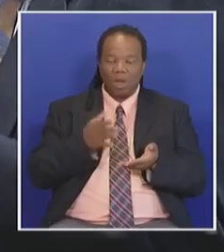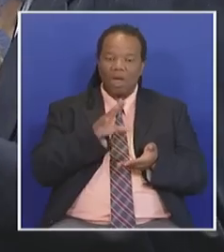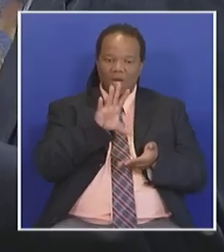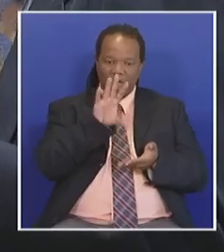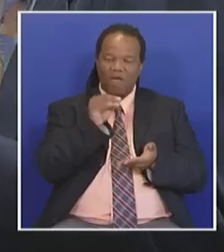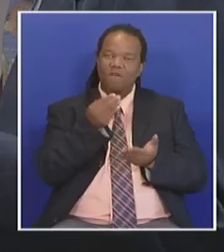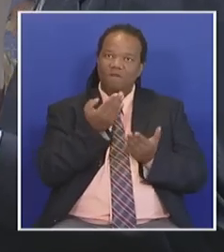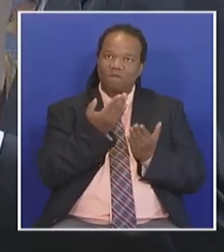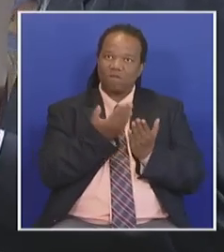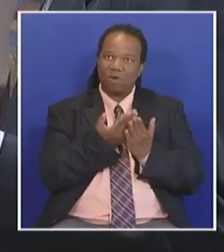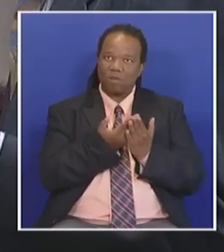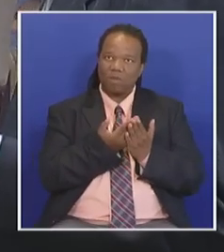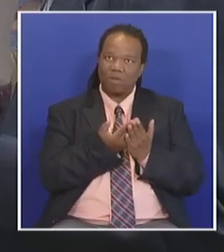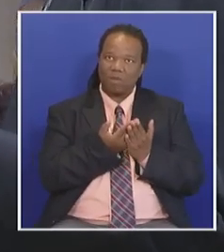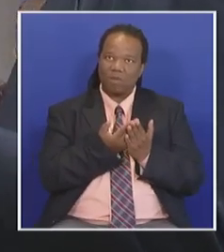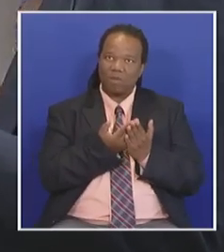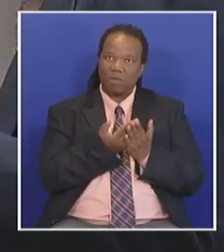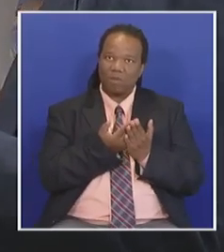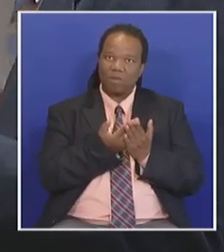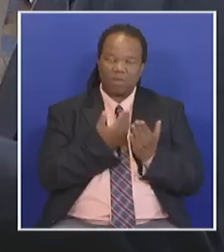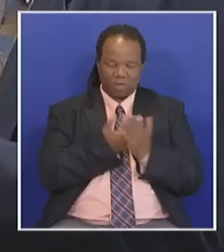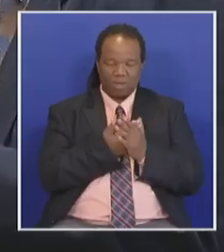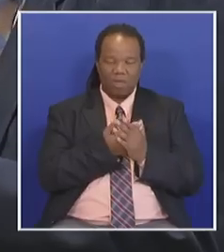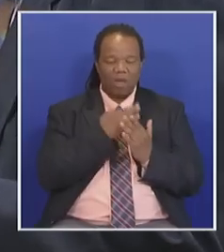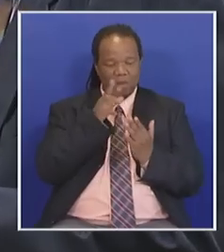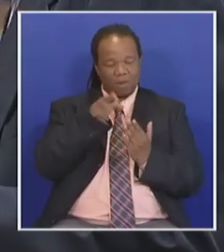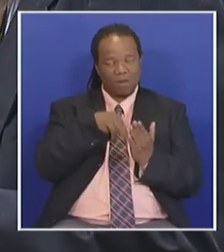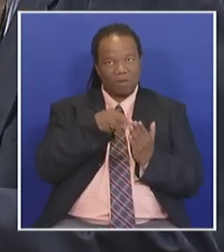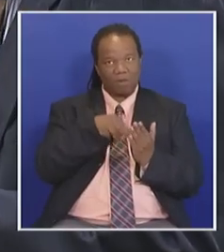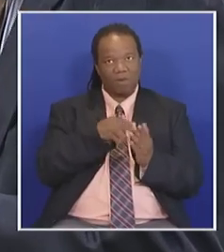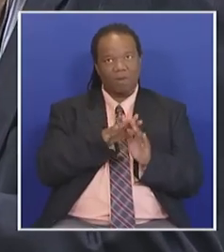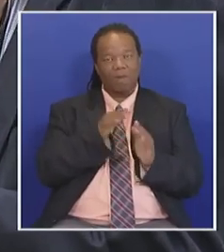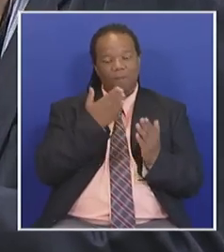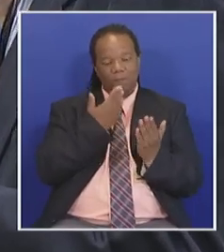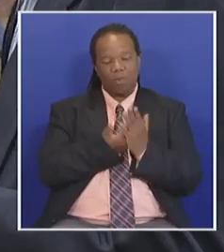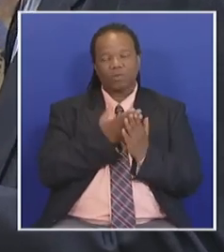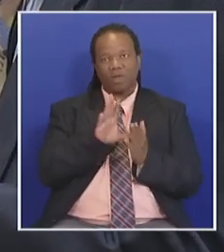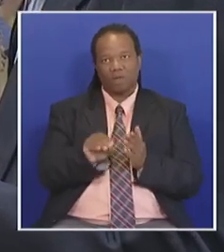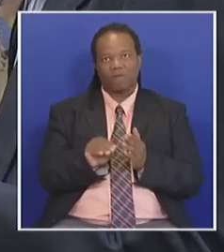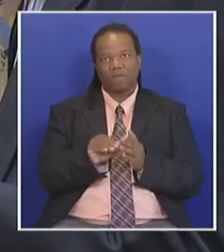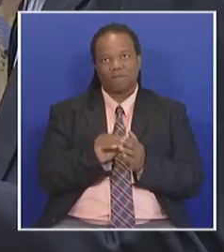it be then regarded as not delivered? I've got a motion without notice.